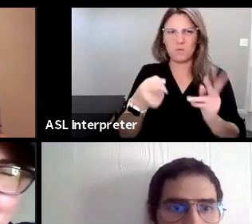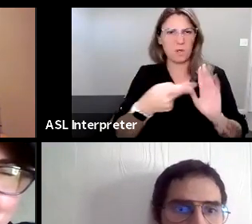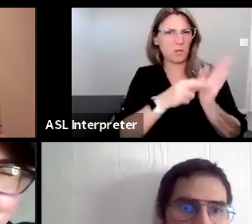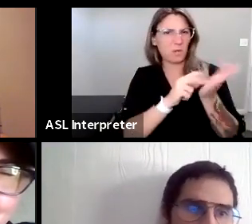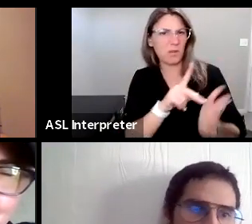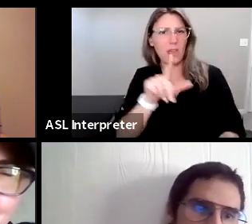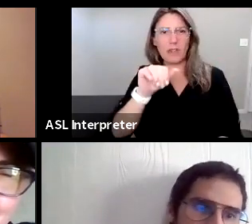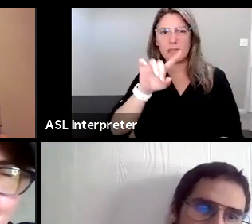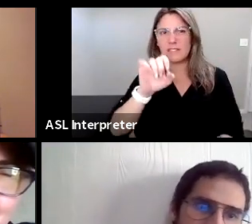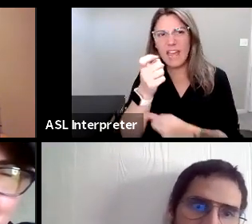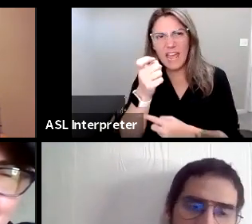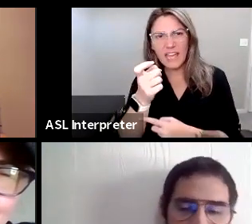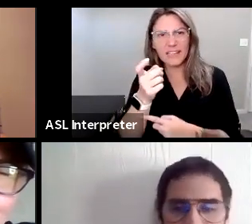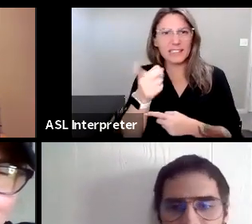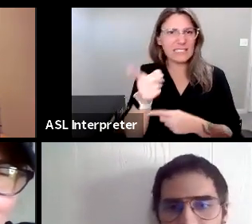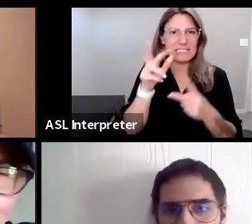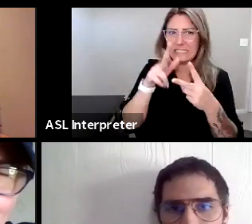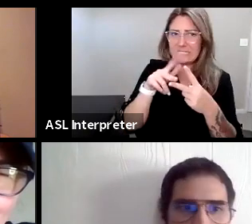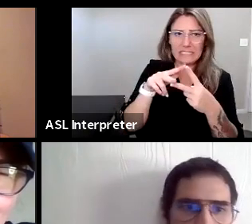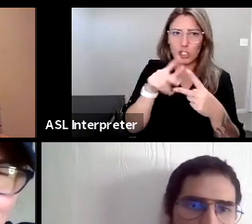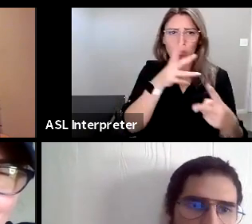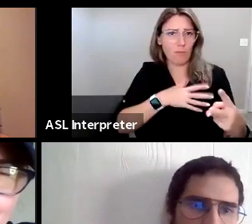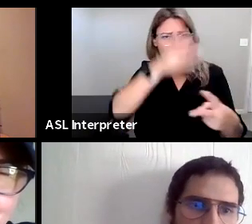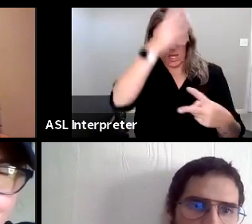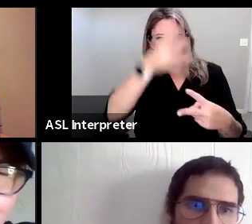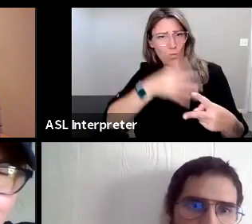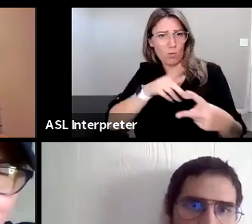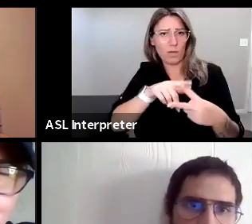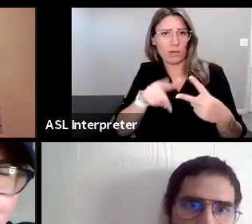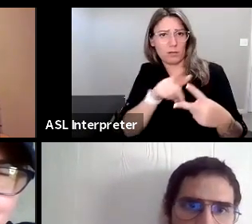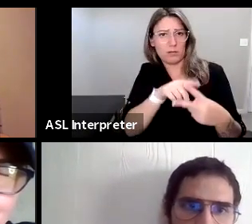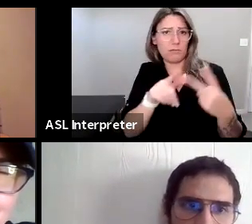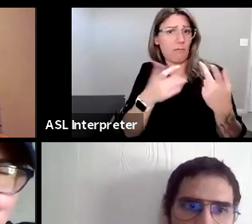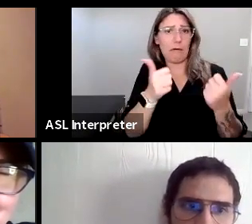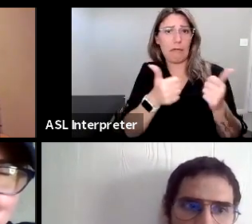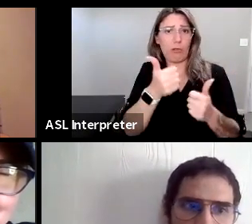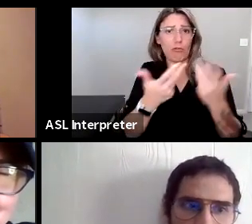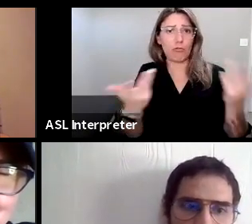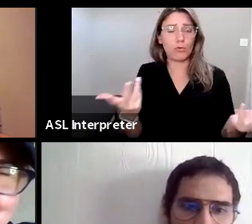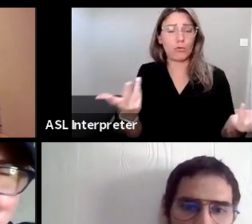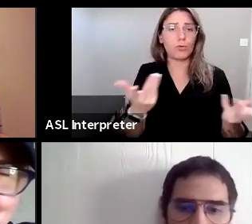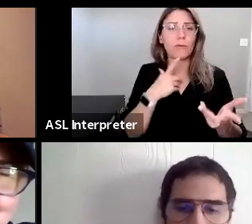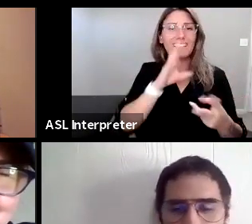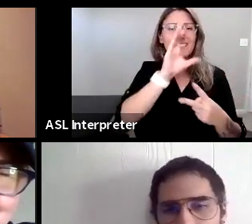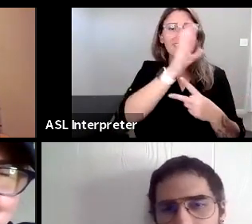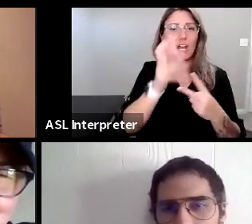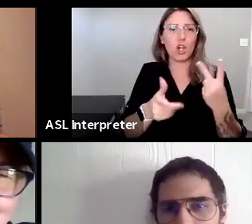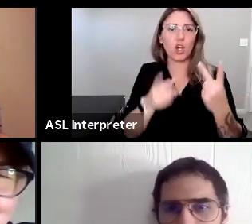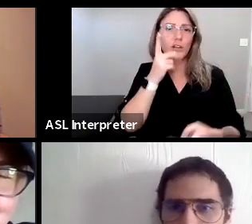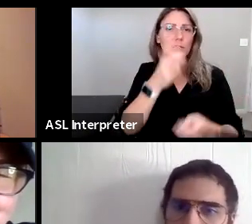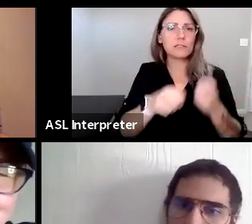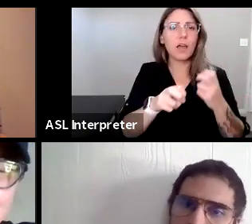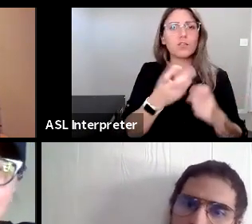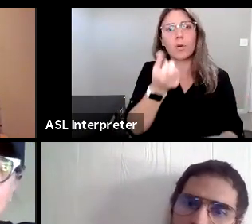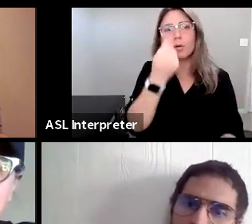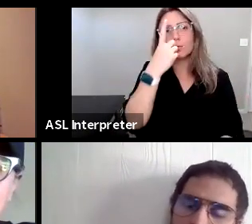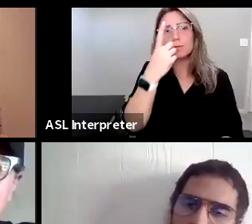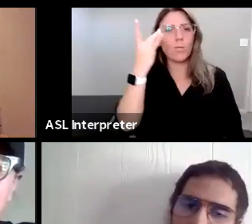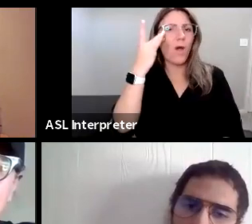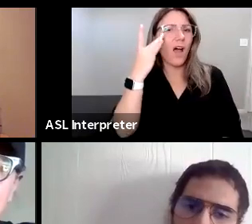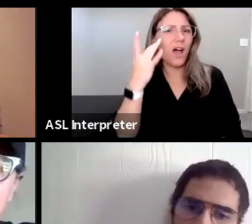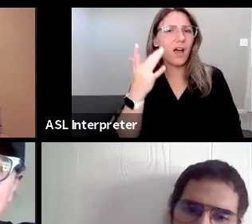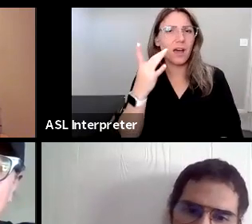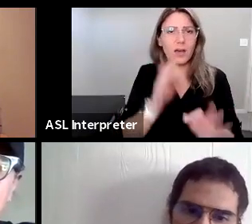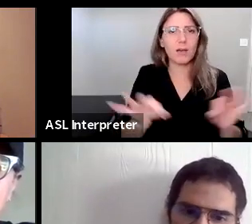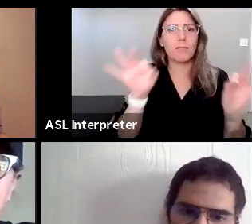Latinx? Is it you're Latina or Latino, men or women? And they're in that category that it's hard to understand why is it so